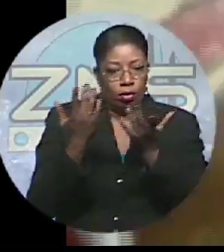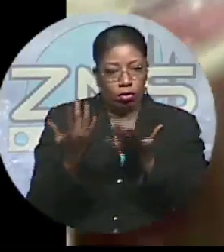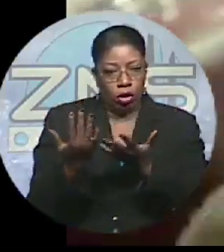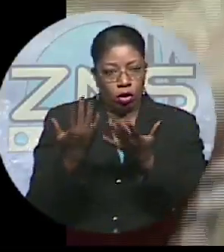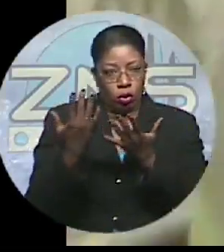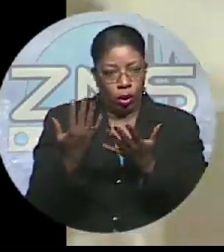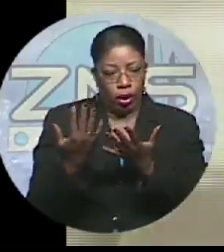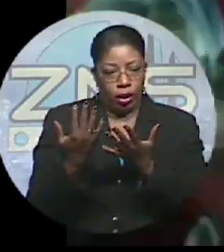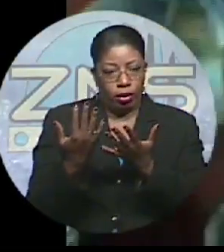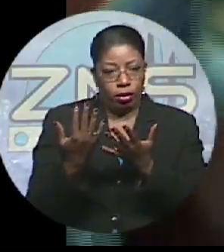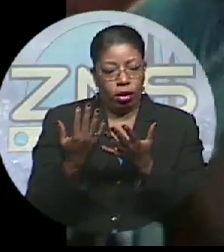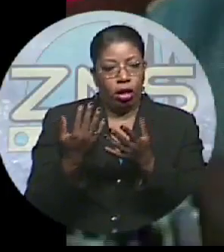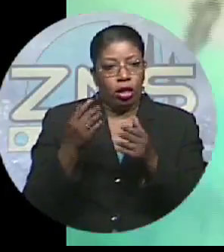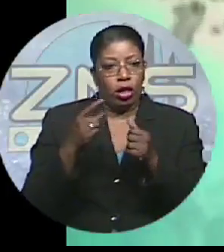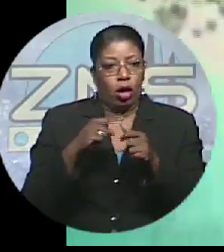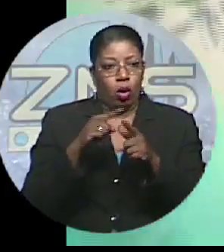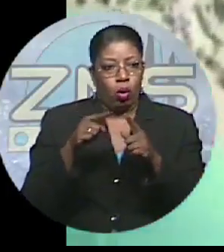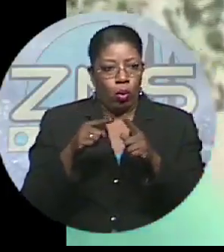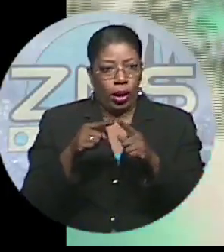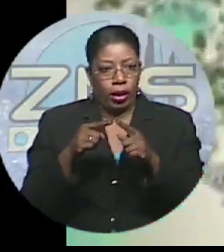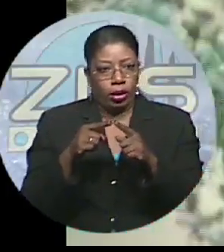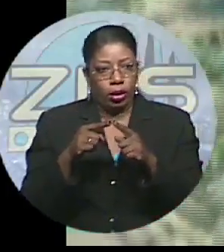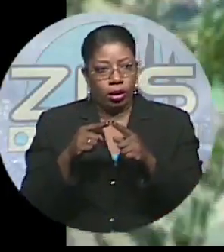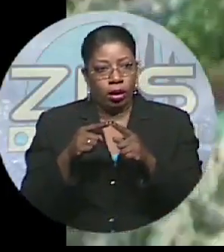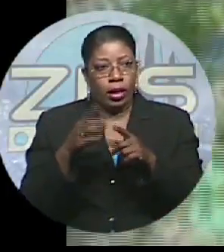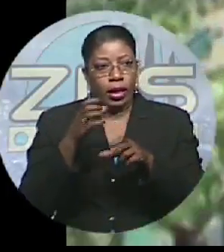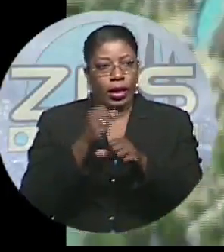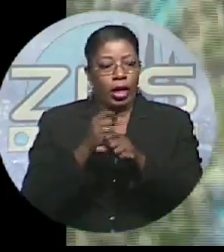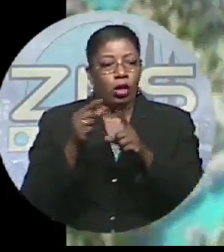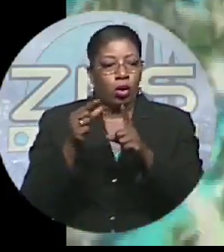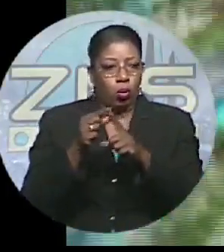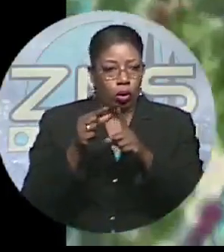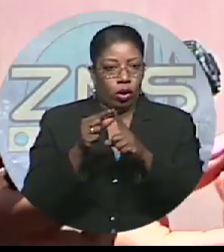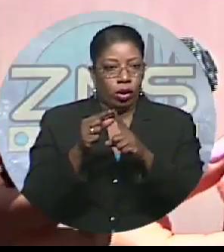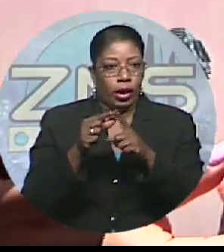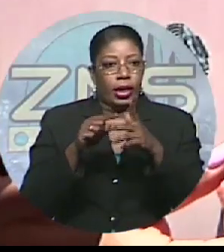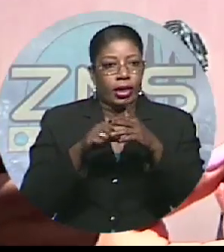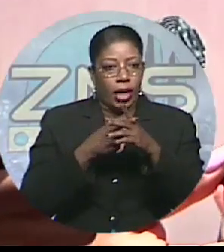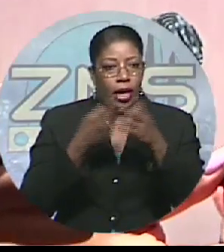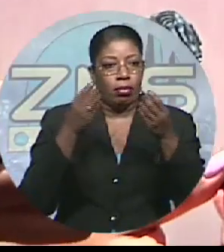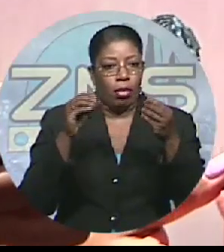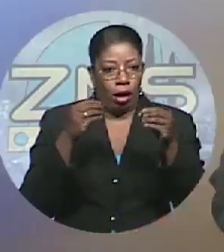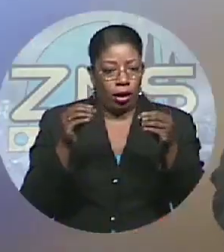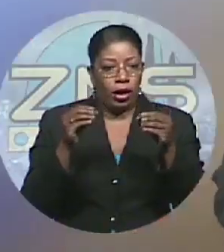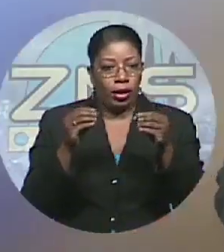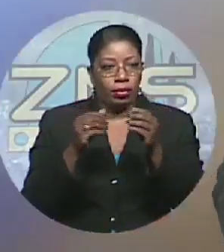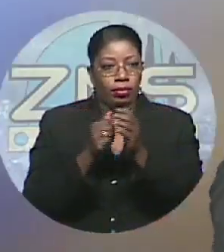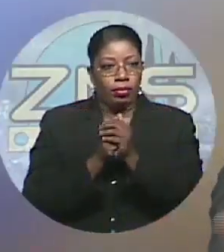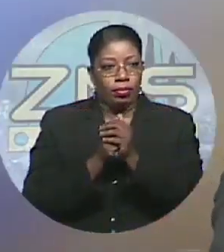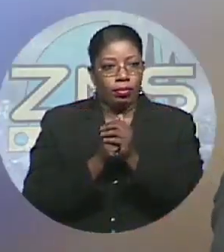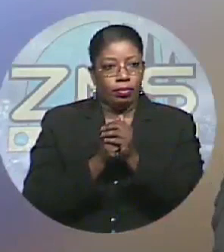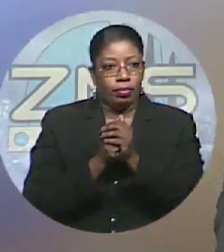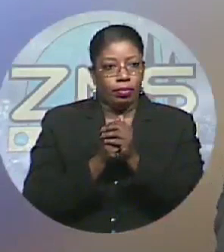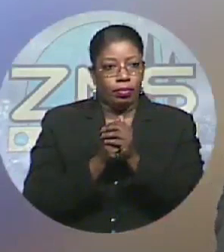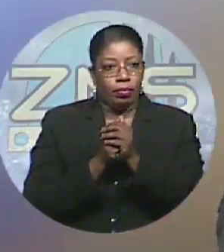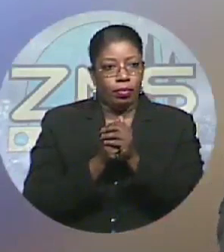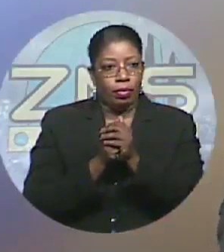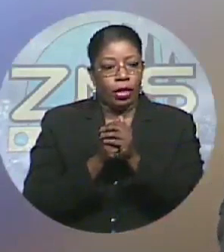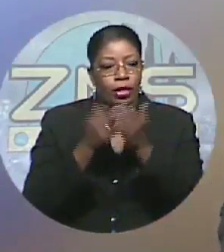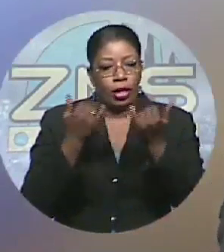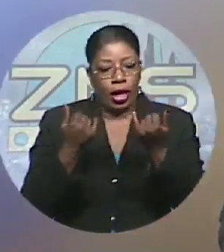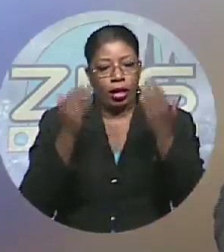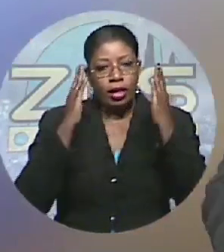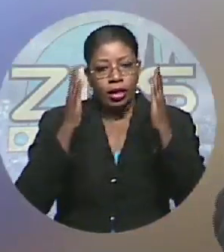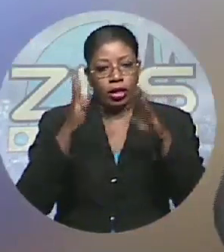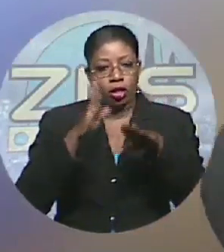aware of the fact that once we get word, we can begin the marketing. Now, of course, all the attention is, of course,